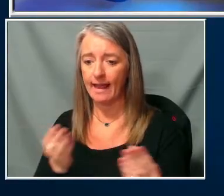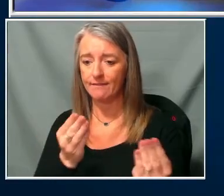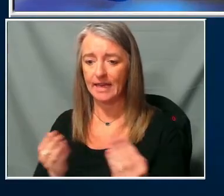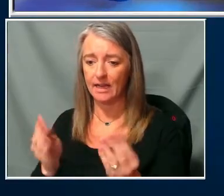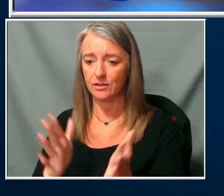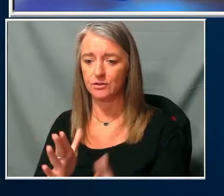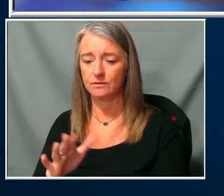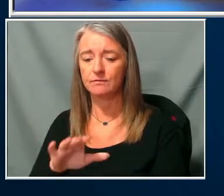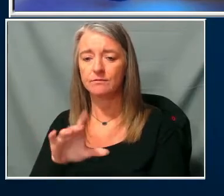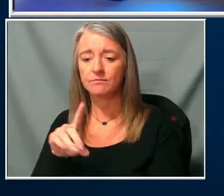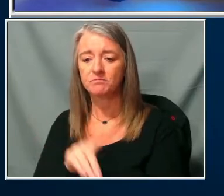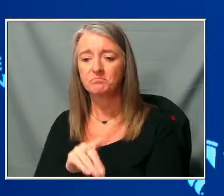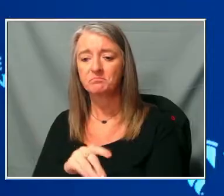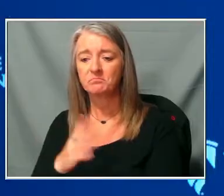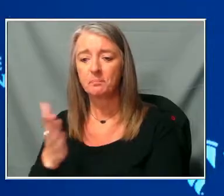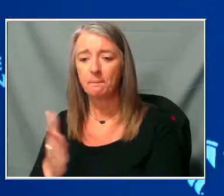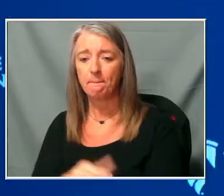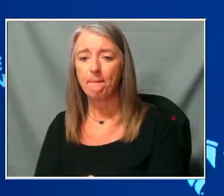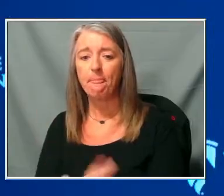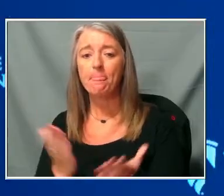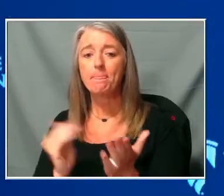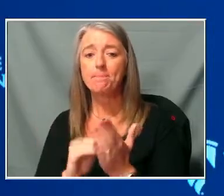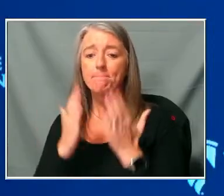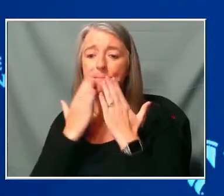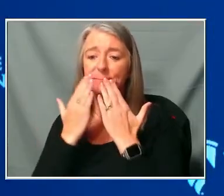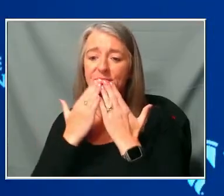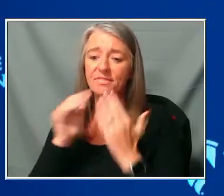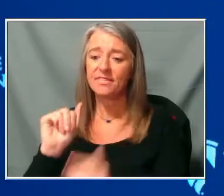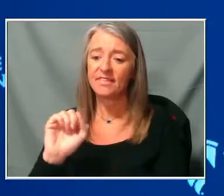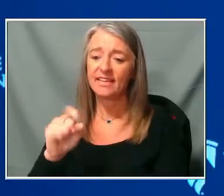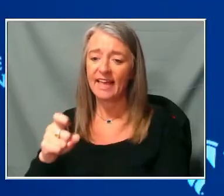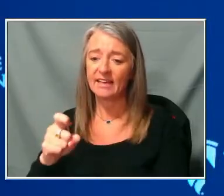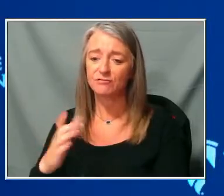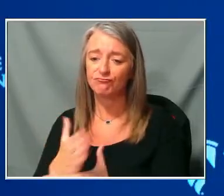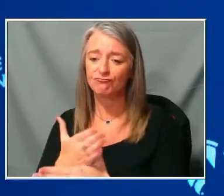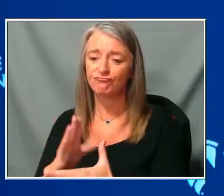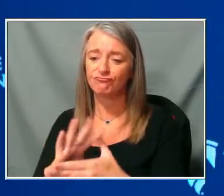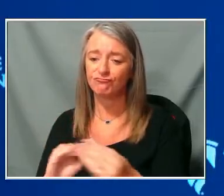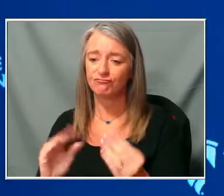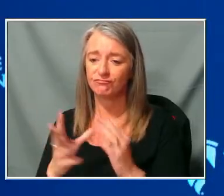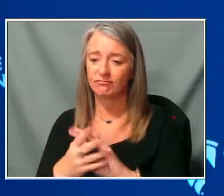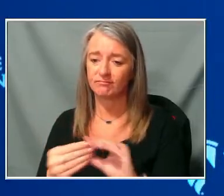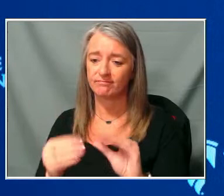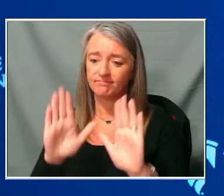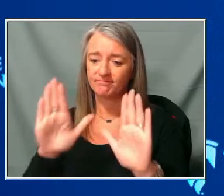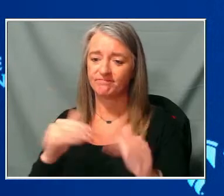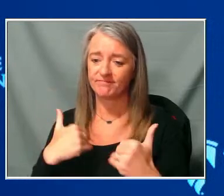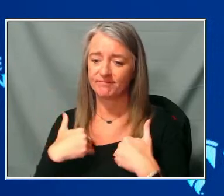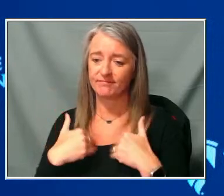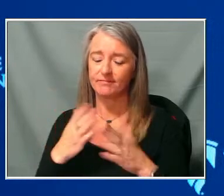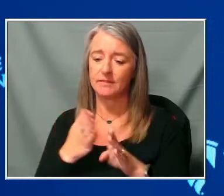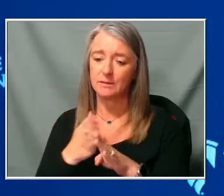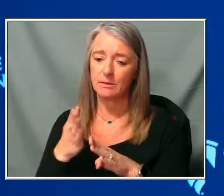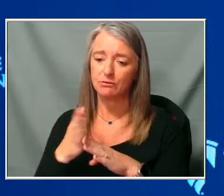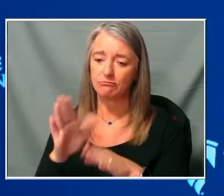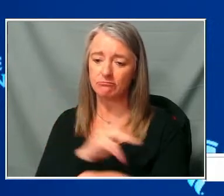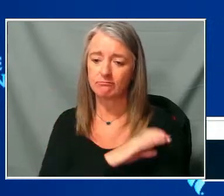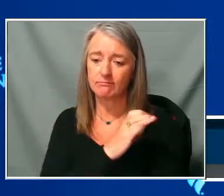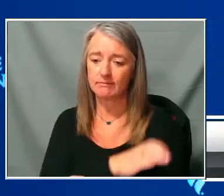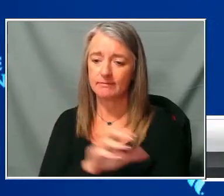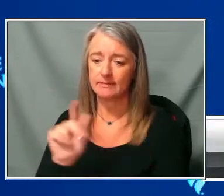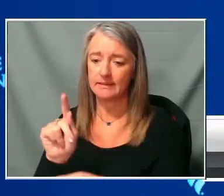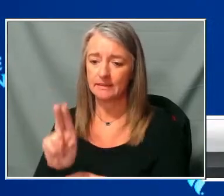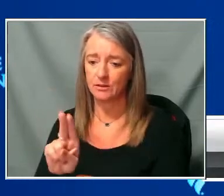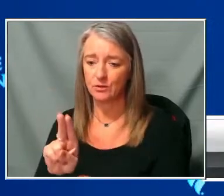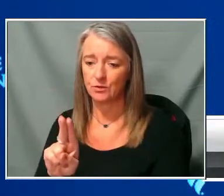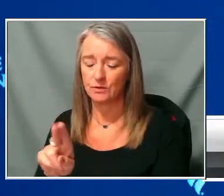from you. Again, I want to thank Alex for sharing that story. I think it's great to have specialty clinics at KU, and